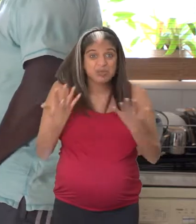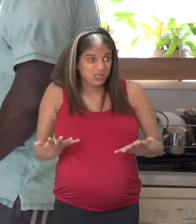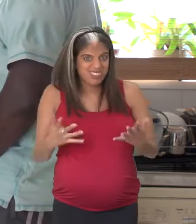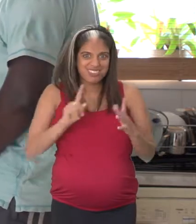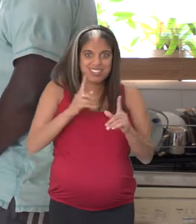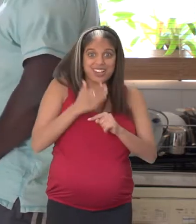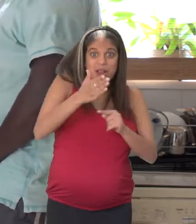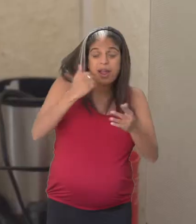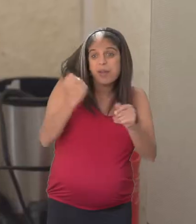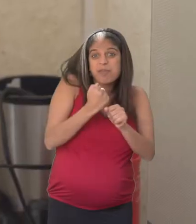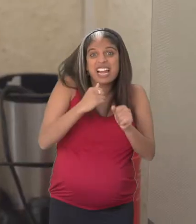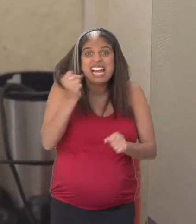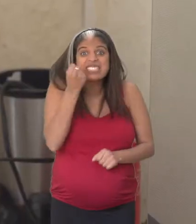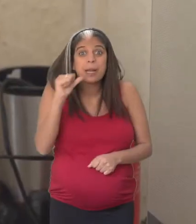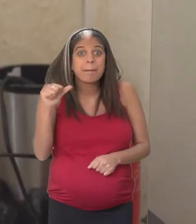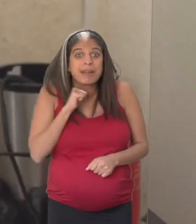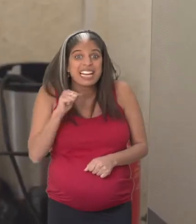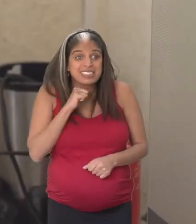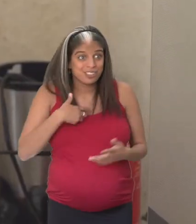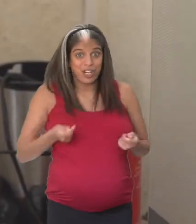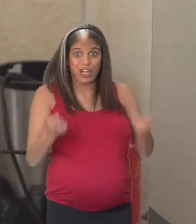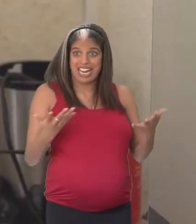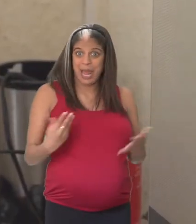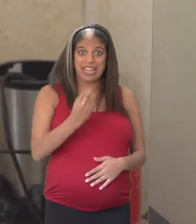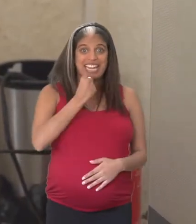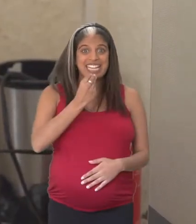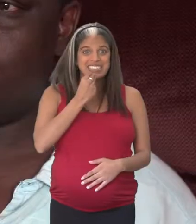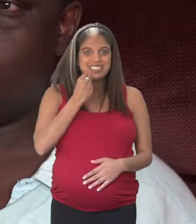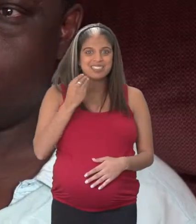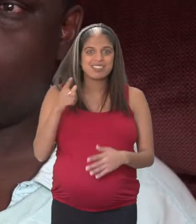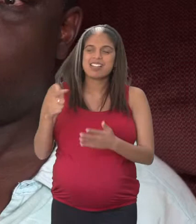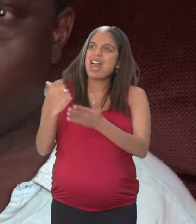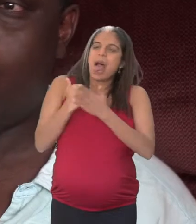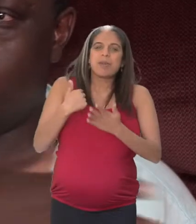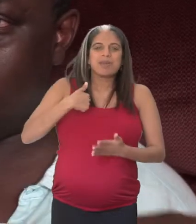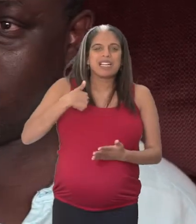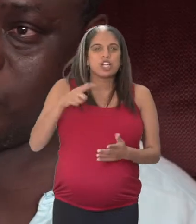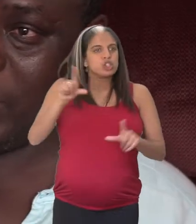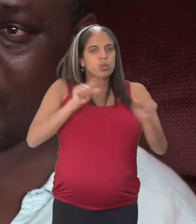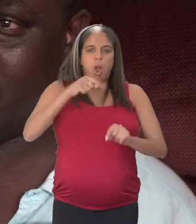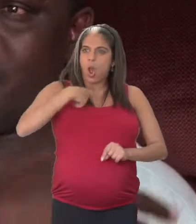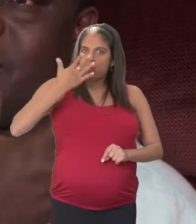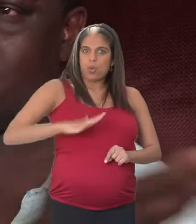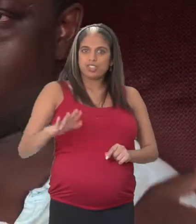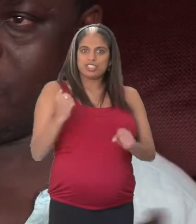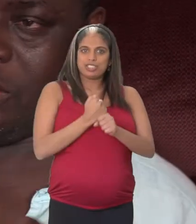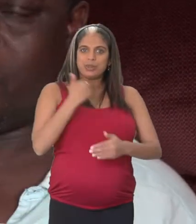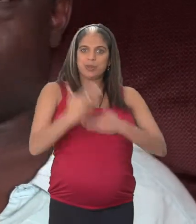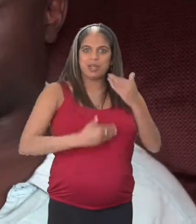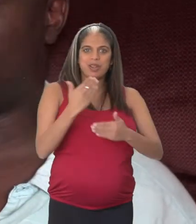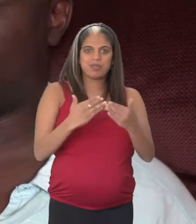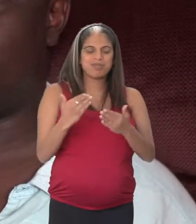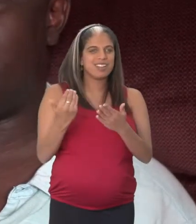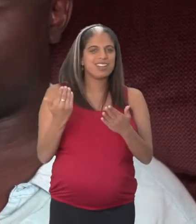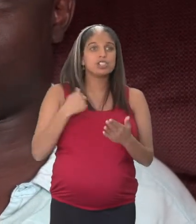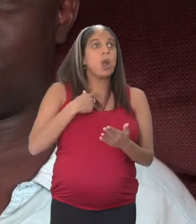our meat, we're going to cook it now and eat it. So it help to choose what you want to spend on to